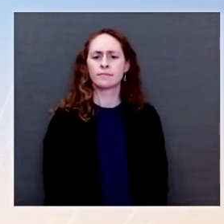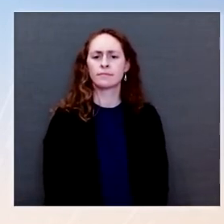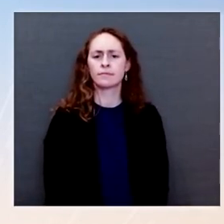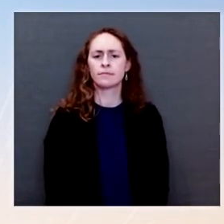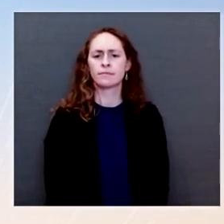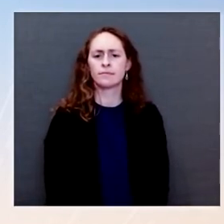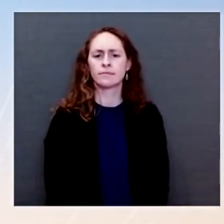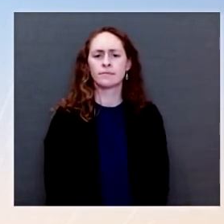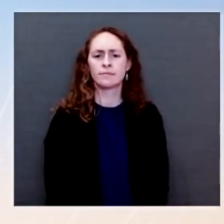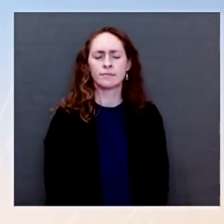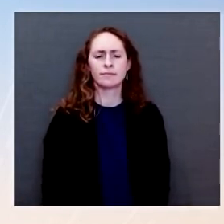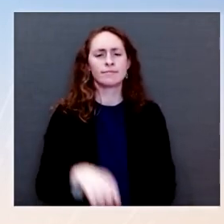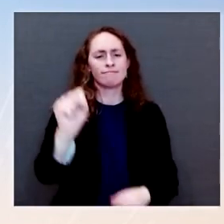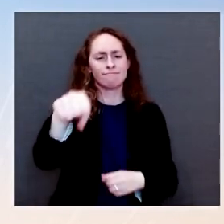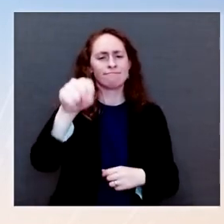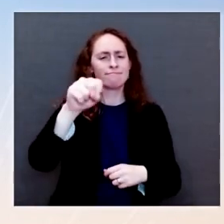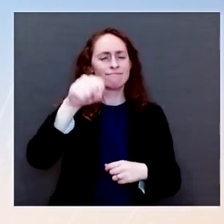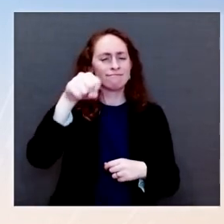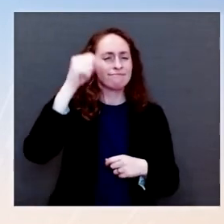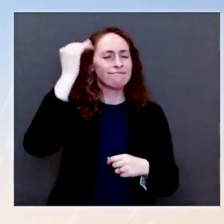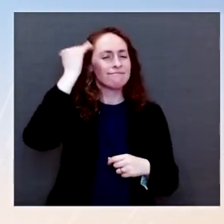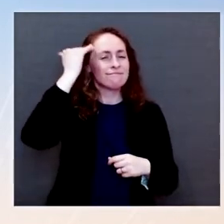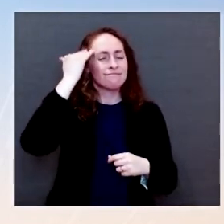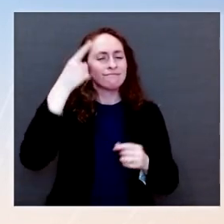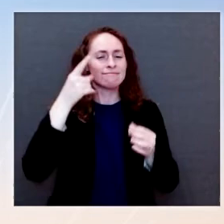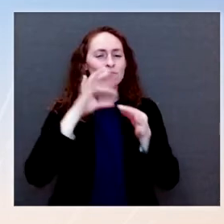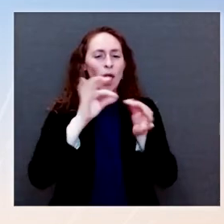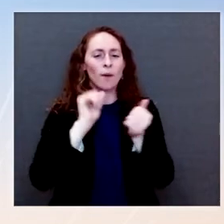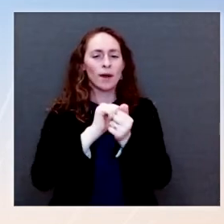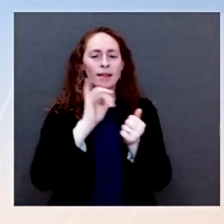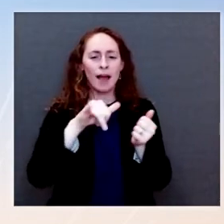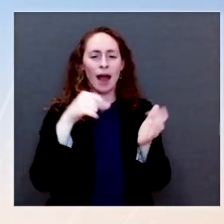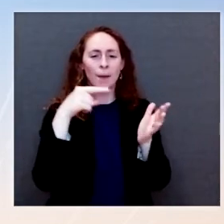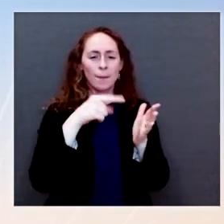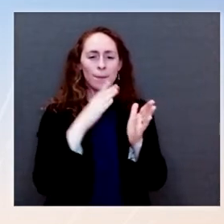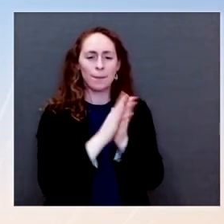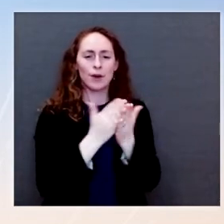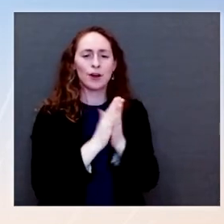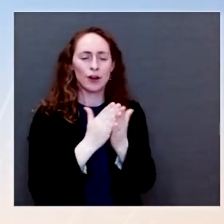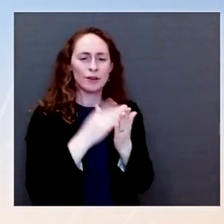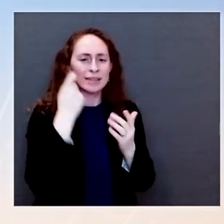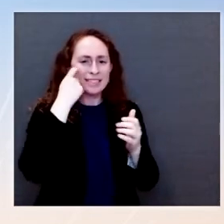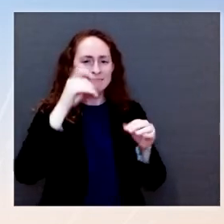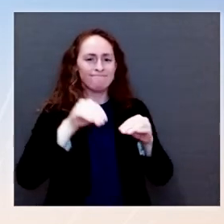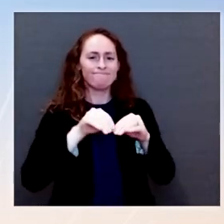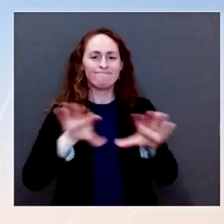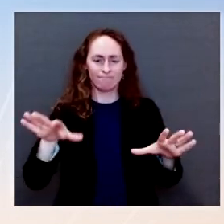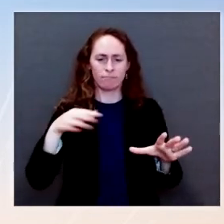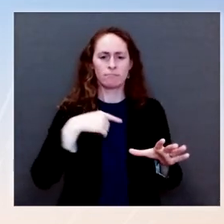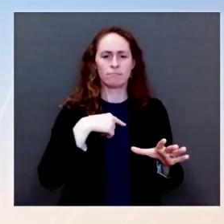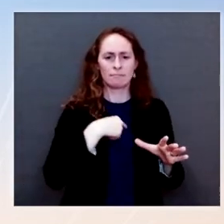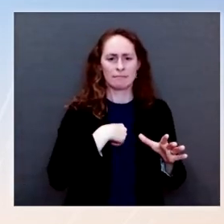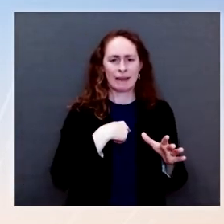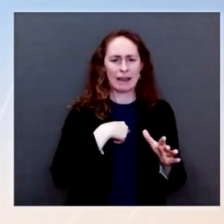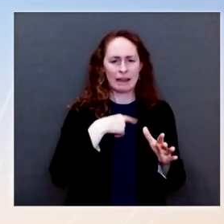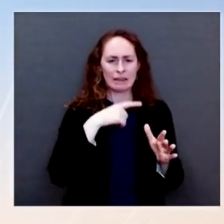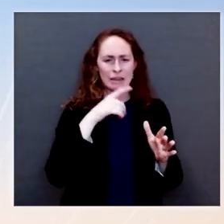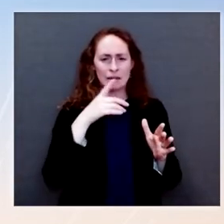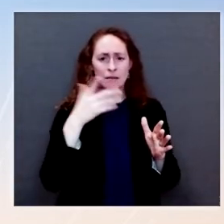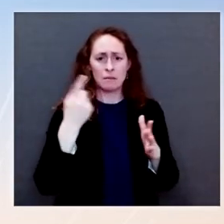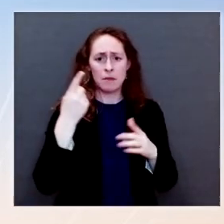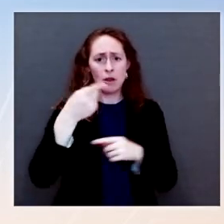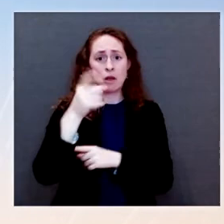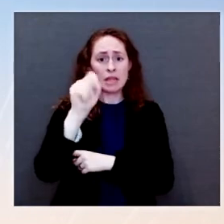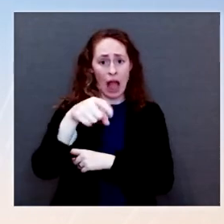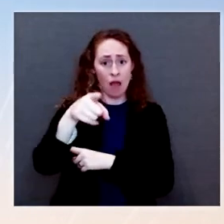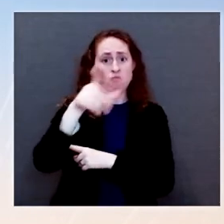I think I answered your question. Go ahead. You can go to the representative of the person who's not an employee of the federal government. Go ahead, Tina. I think we have to move on.